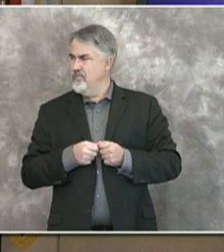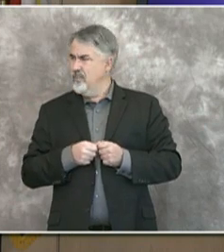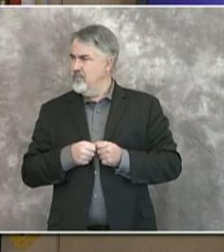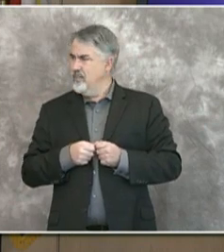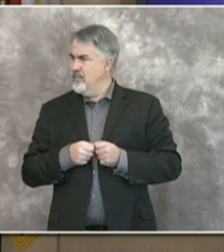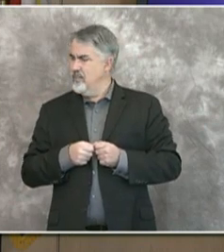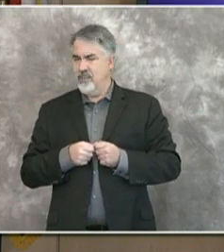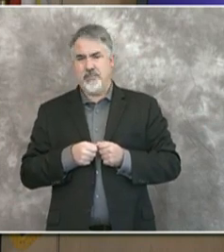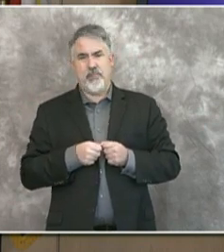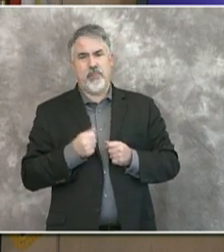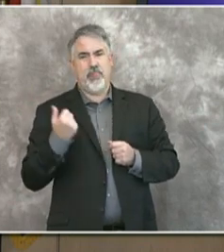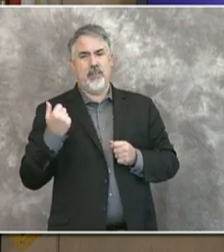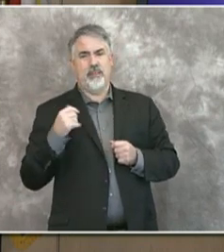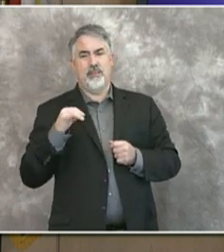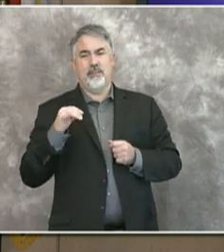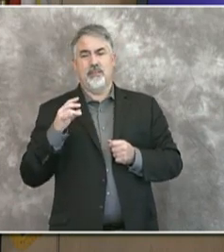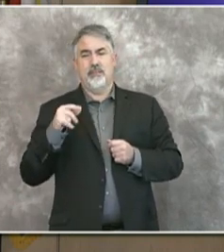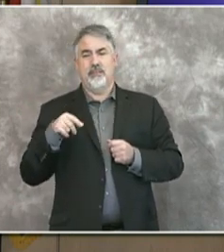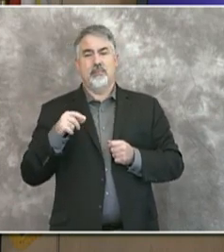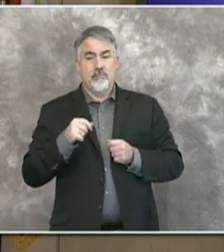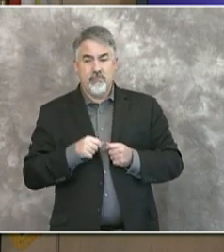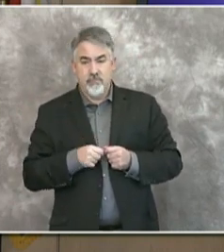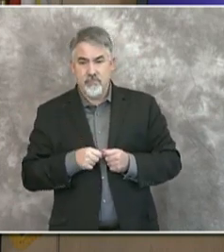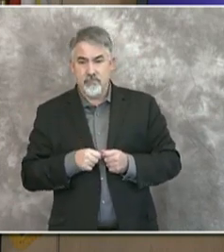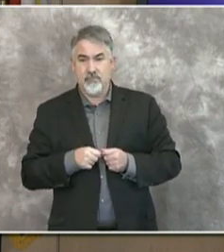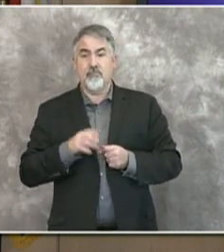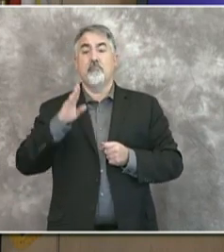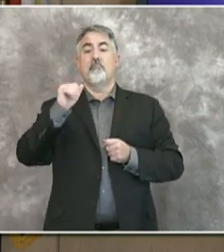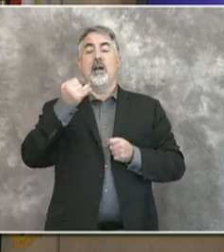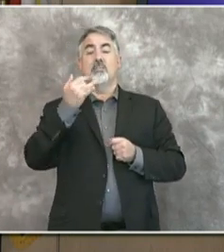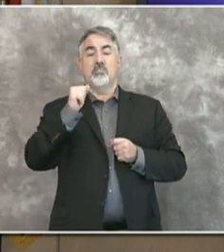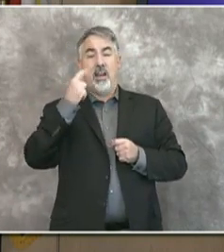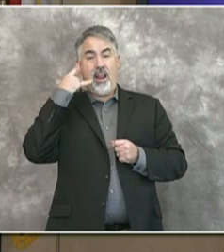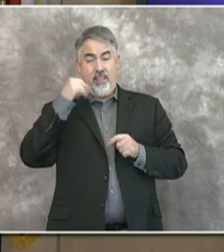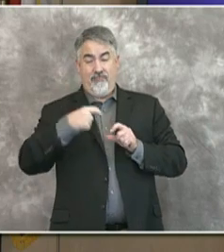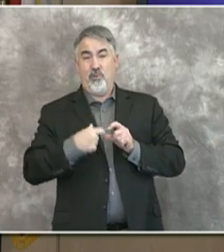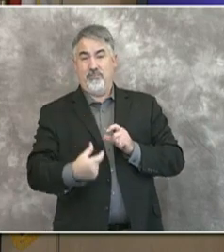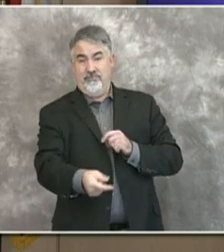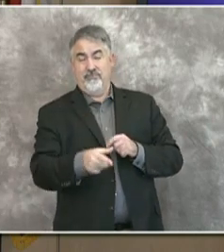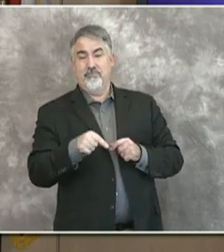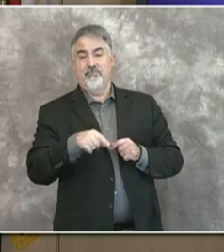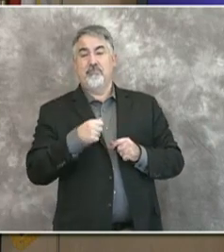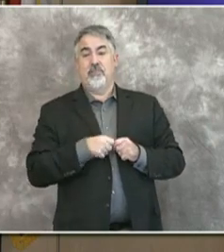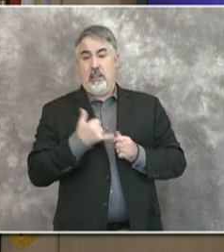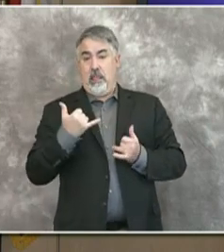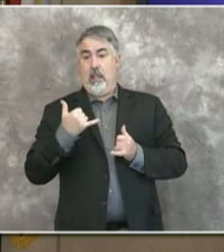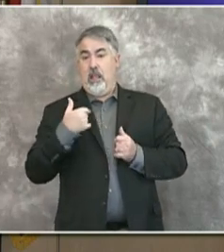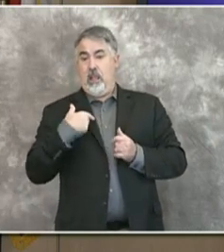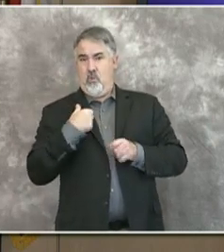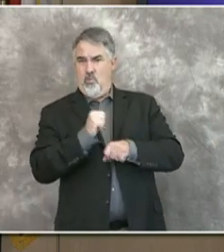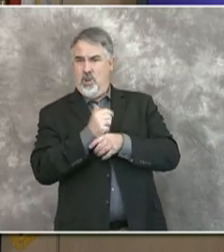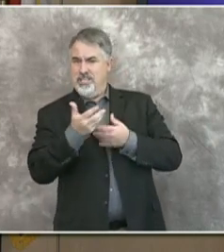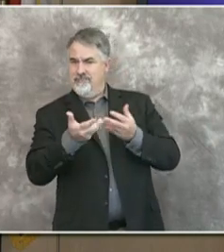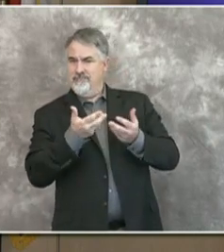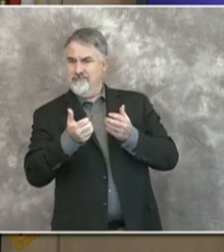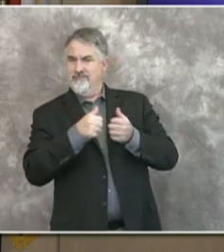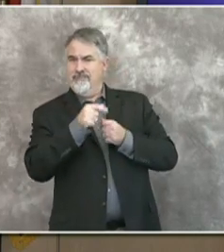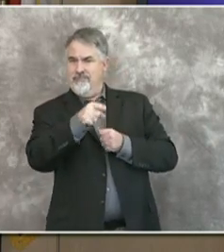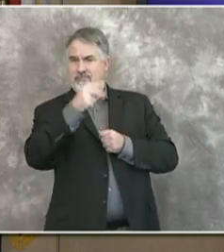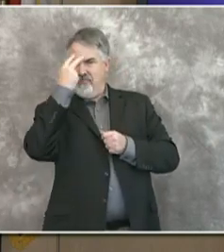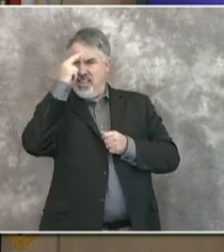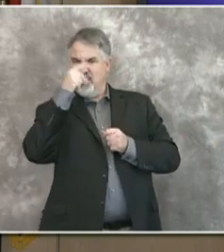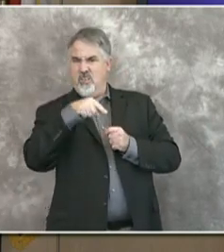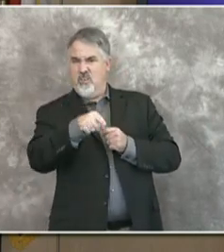in Baja California. Our Regional Border Unified Command is working with authorities there, and they report that a team